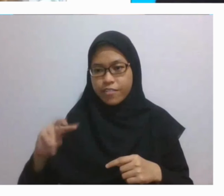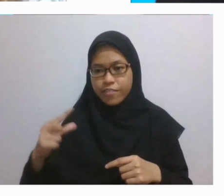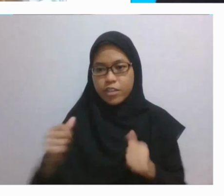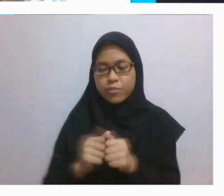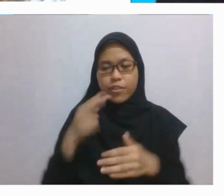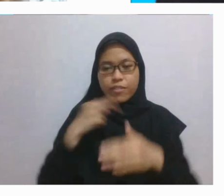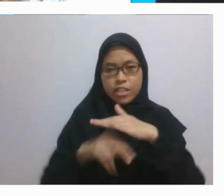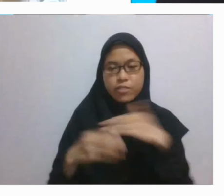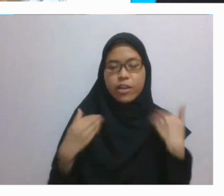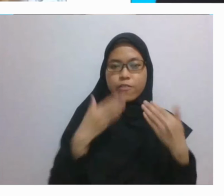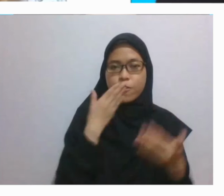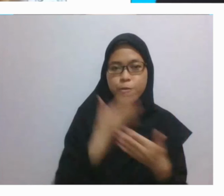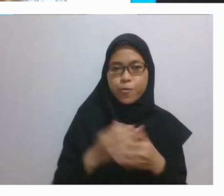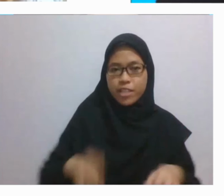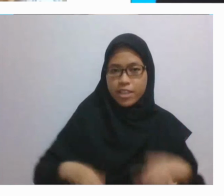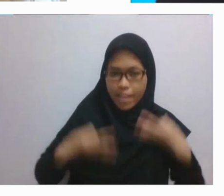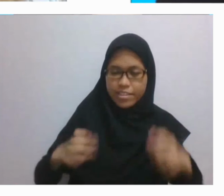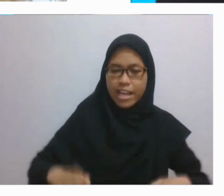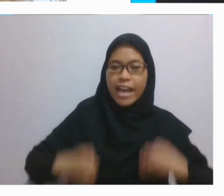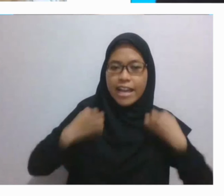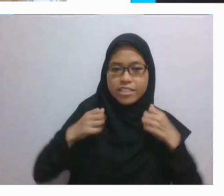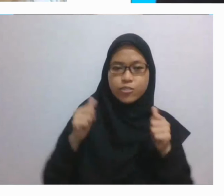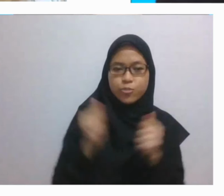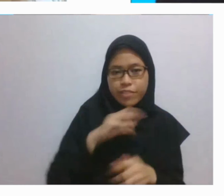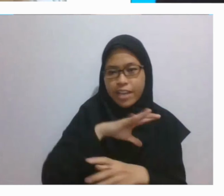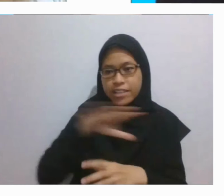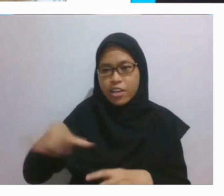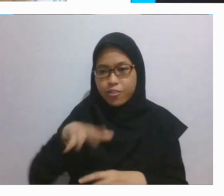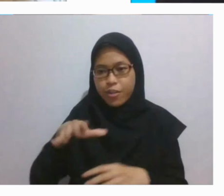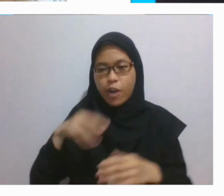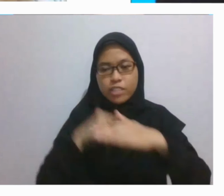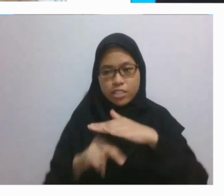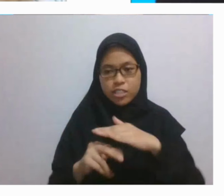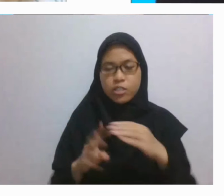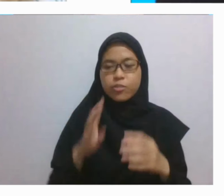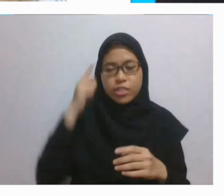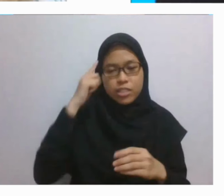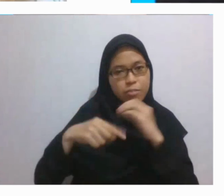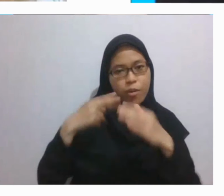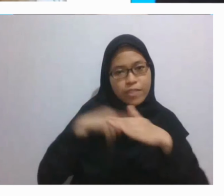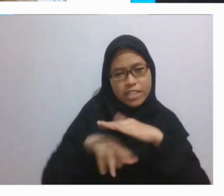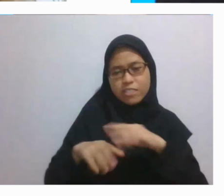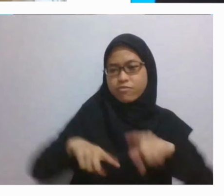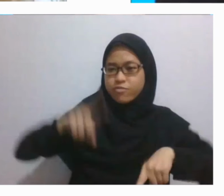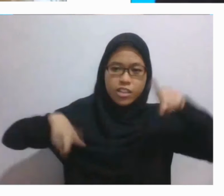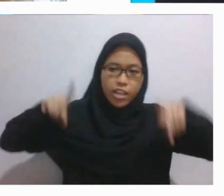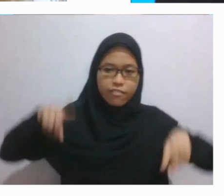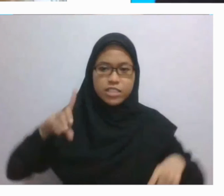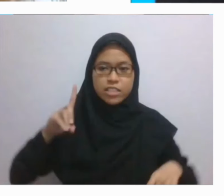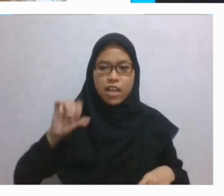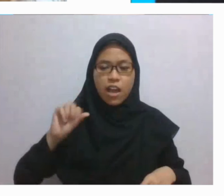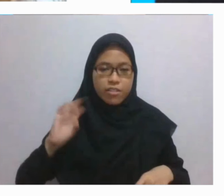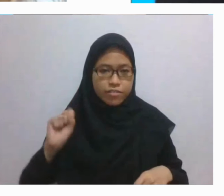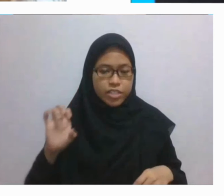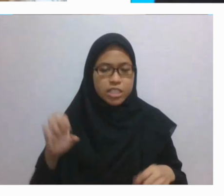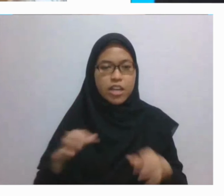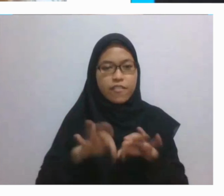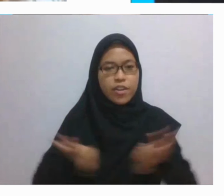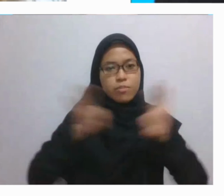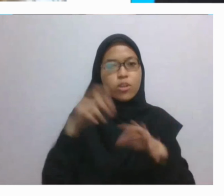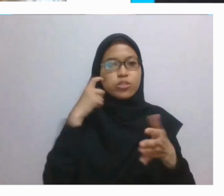that exists with and around nature. And we also think about nature as being extremely diverse, and the importance of recognizing that